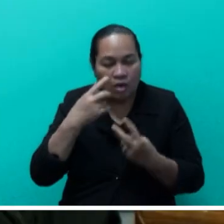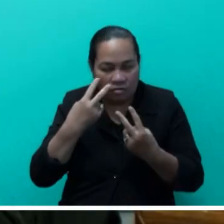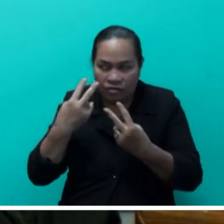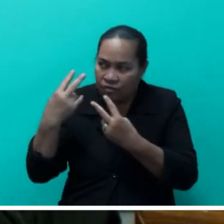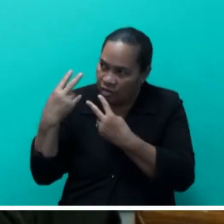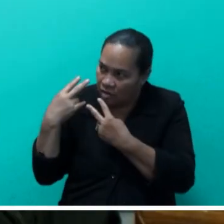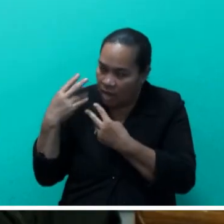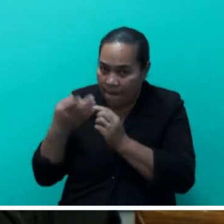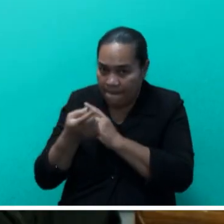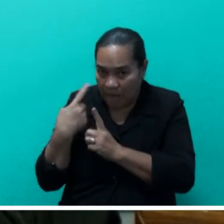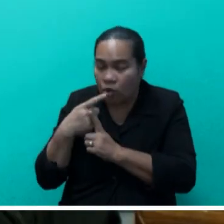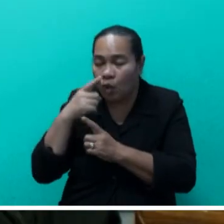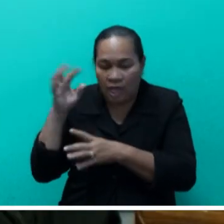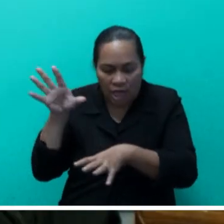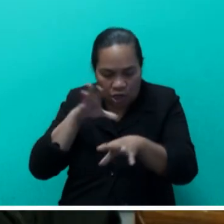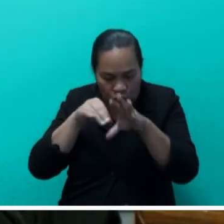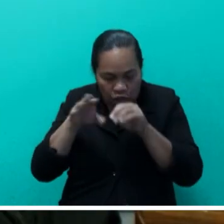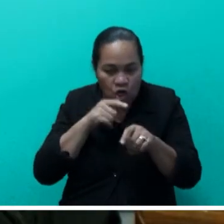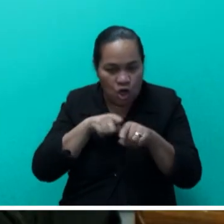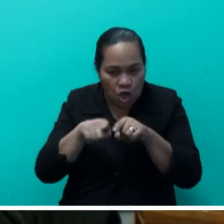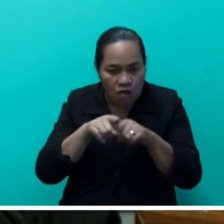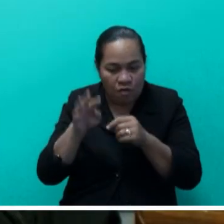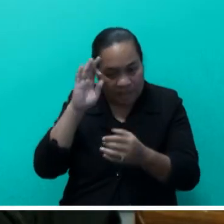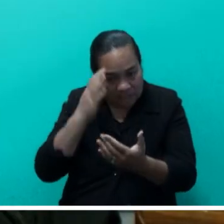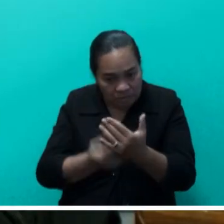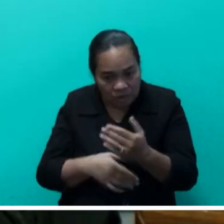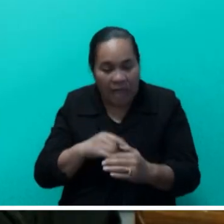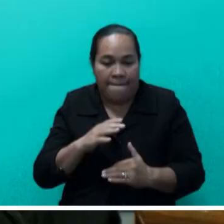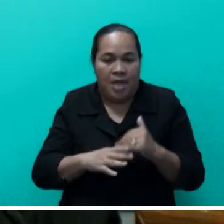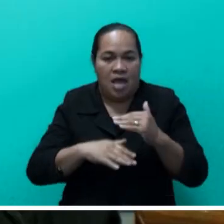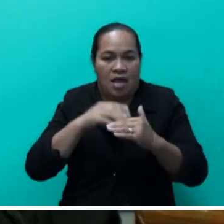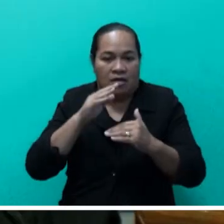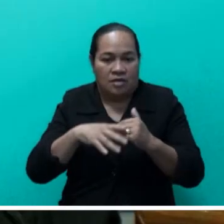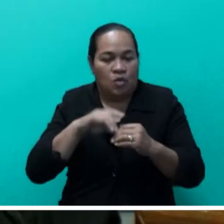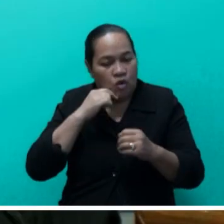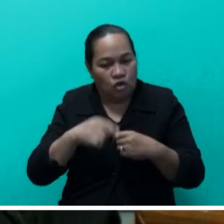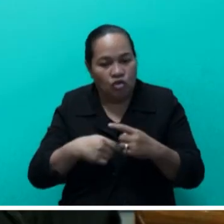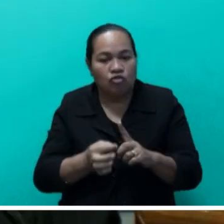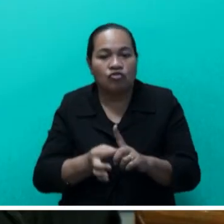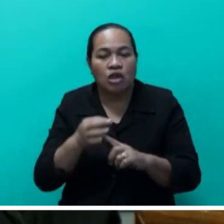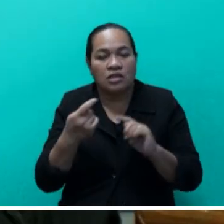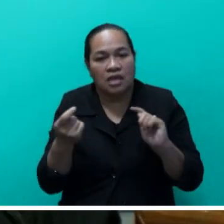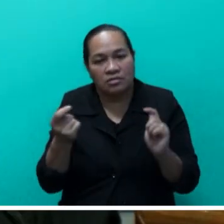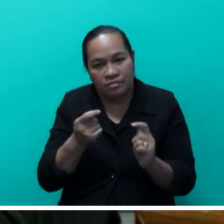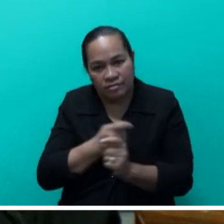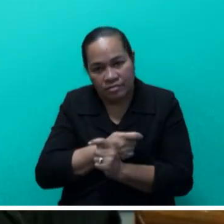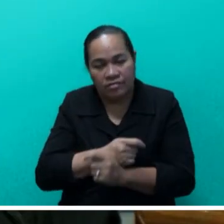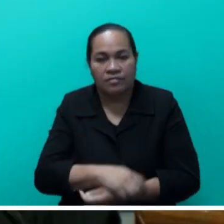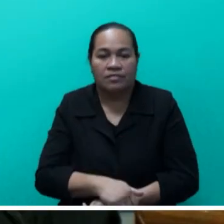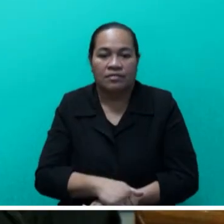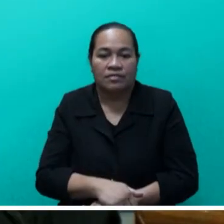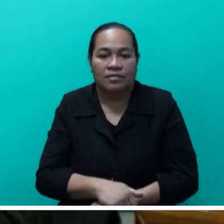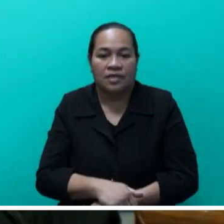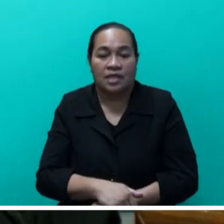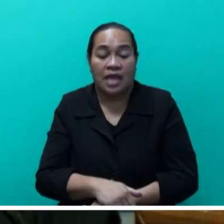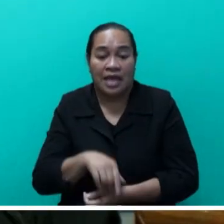learn from our experience and build on our successes that we continue to improve and evolve as an organization. A